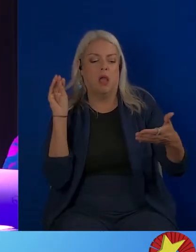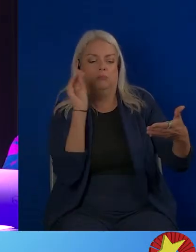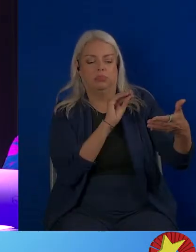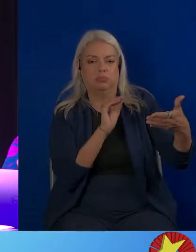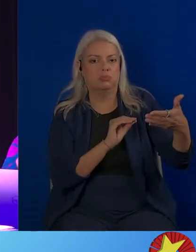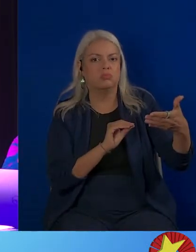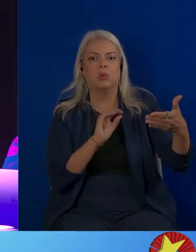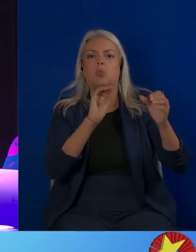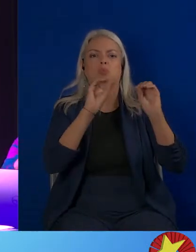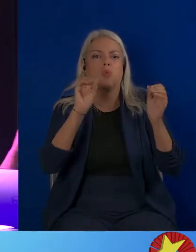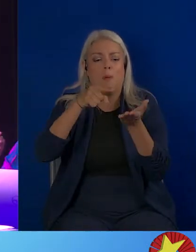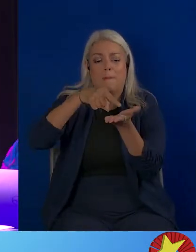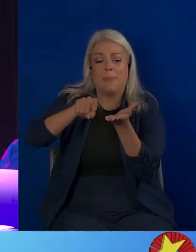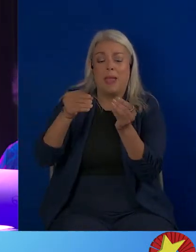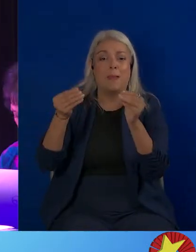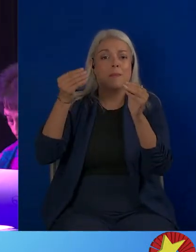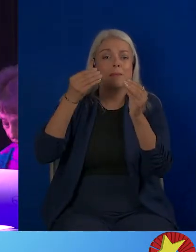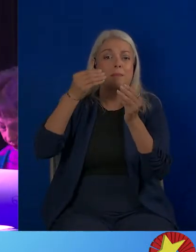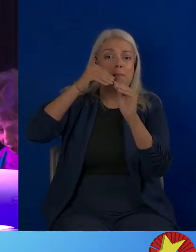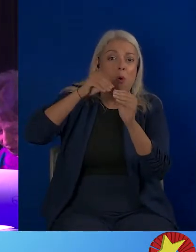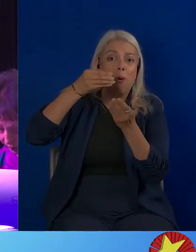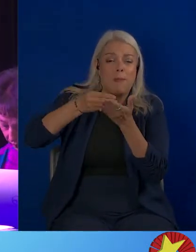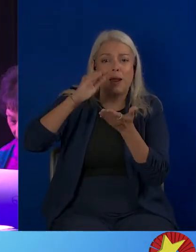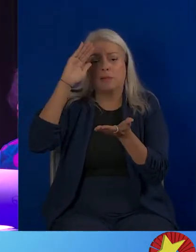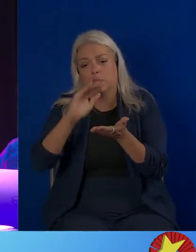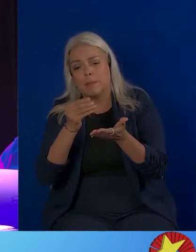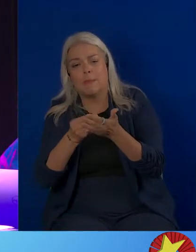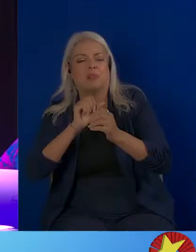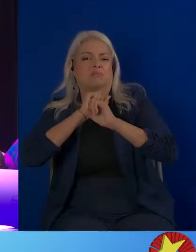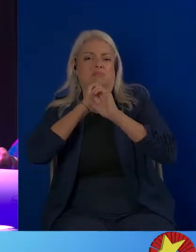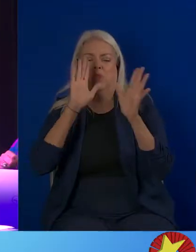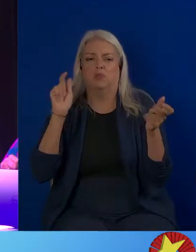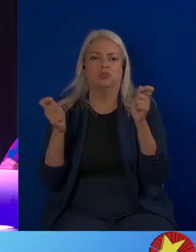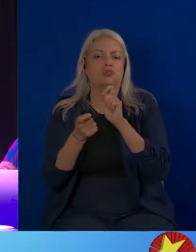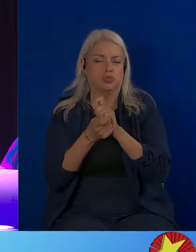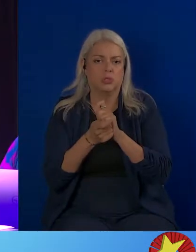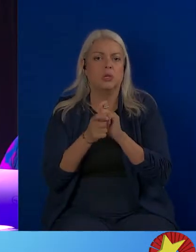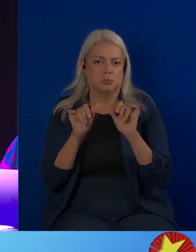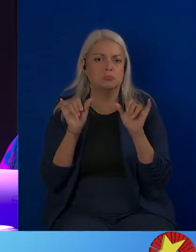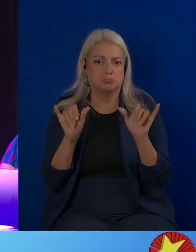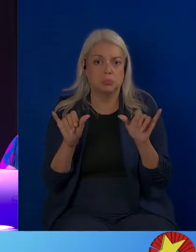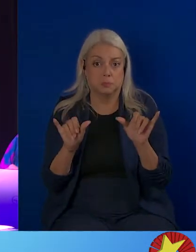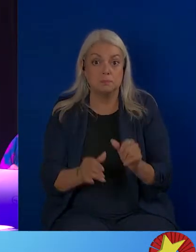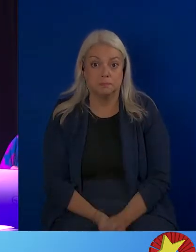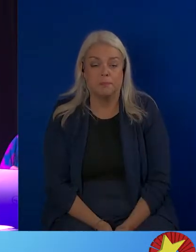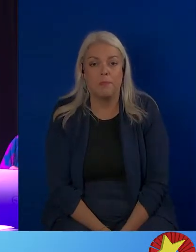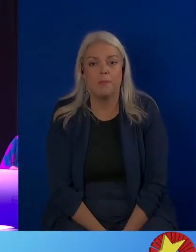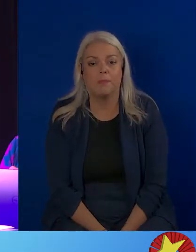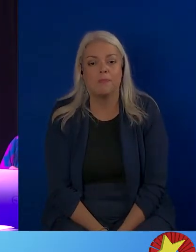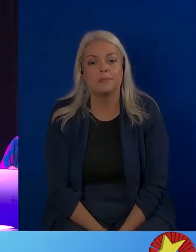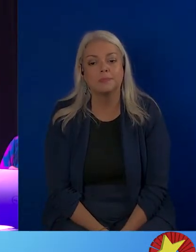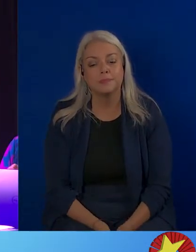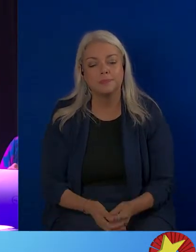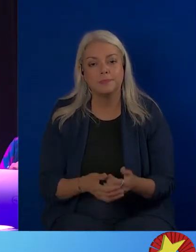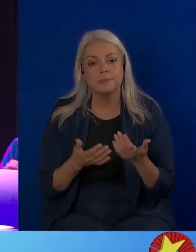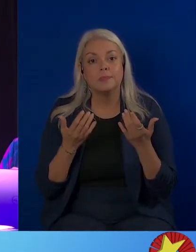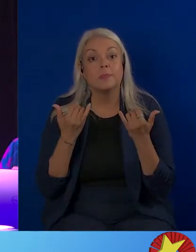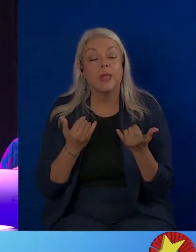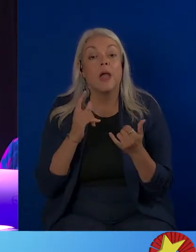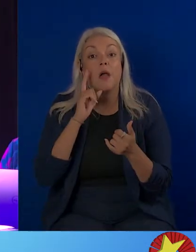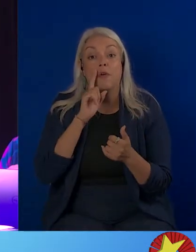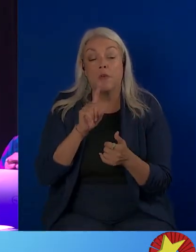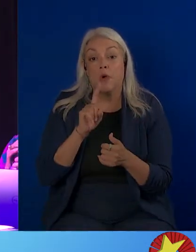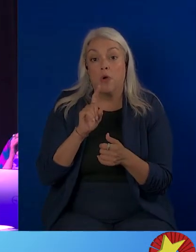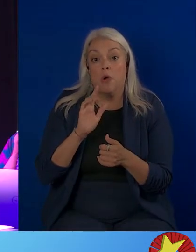other changes are being made to the salary schedules as noted in the summary. And as it pertains to our fiscal